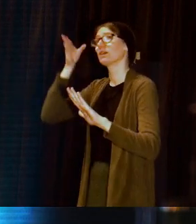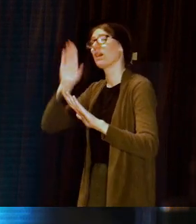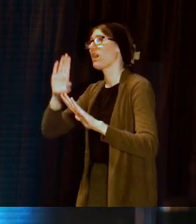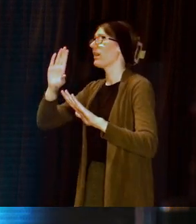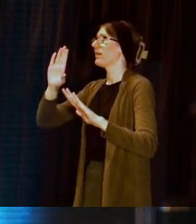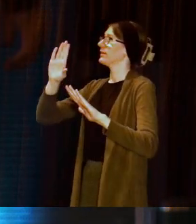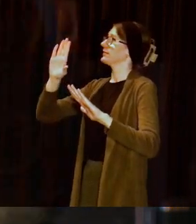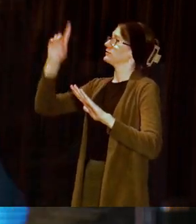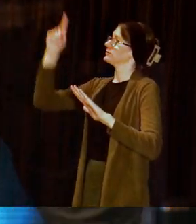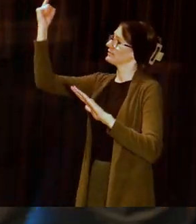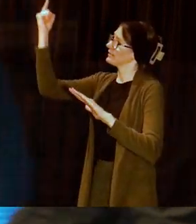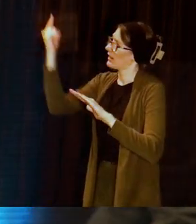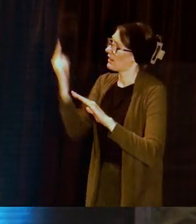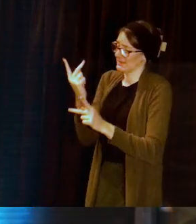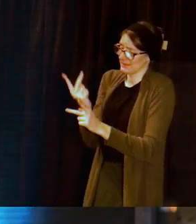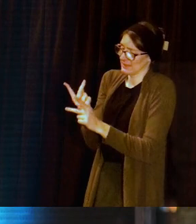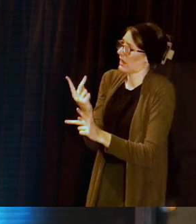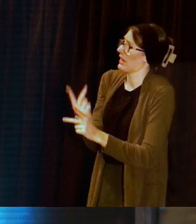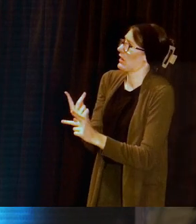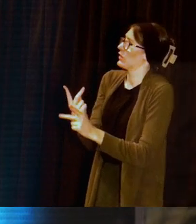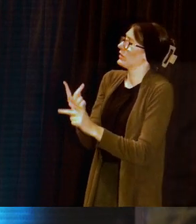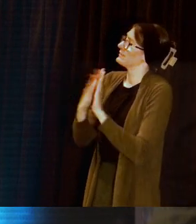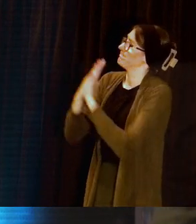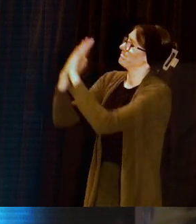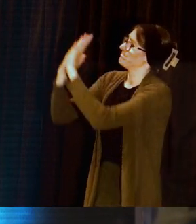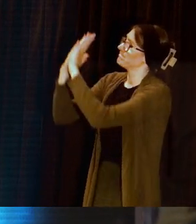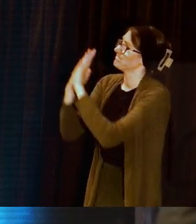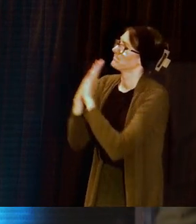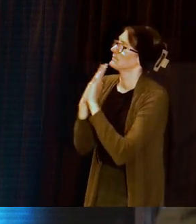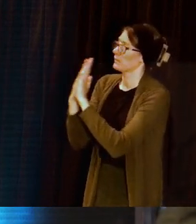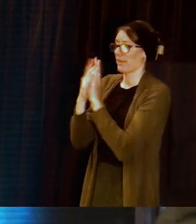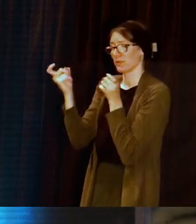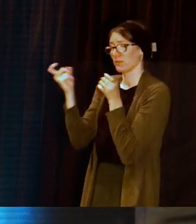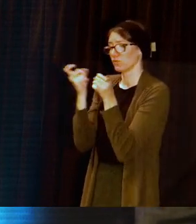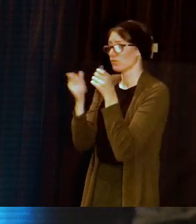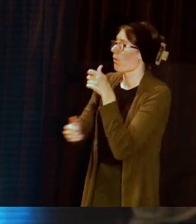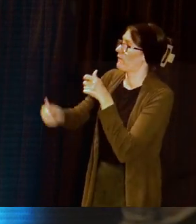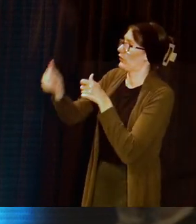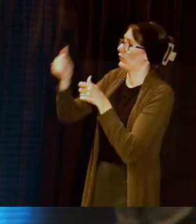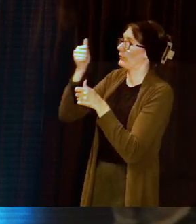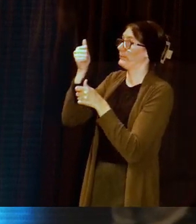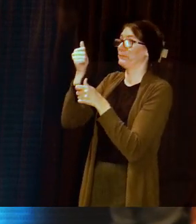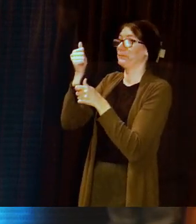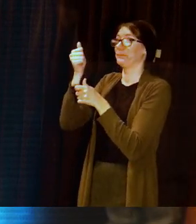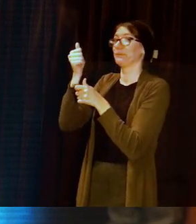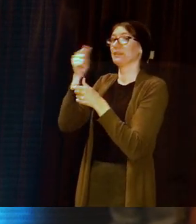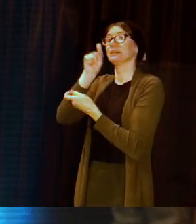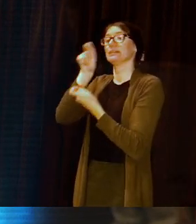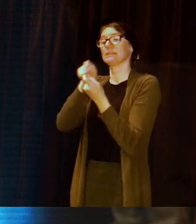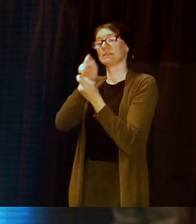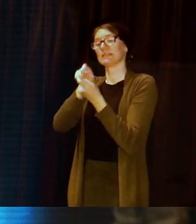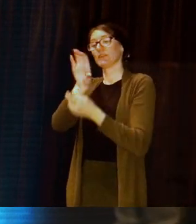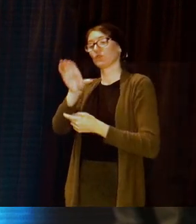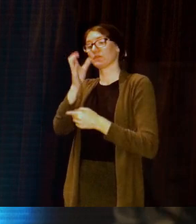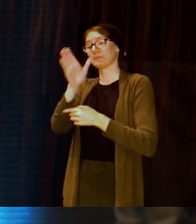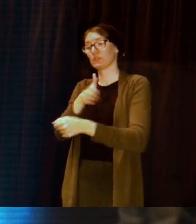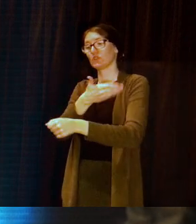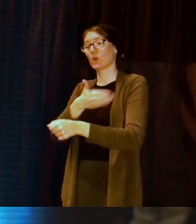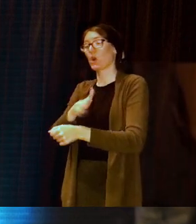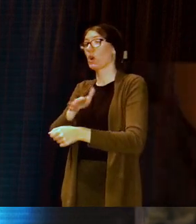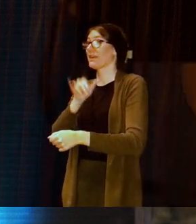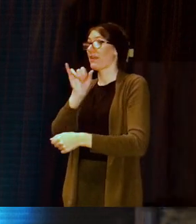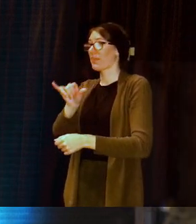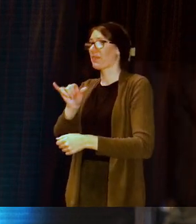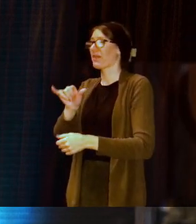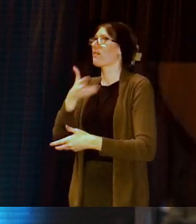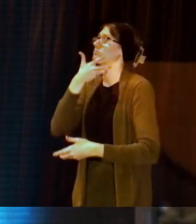come upon them and to care for them and to be with them and to rule over them. And so there is a particular Christmas carol in which